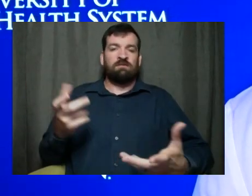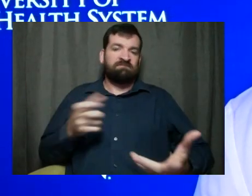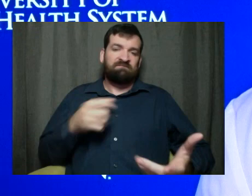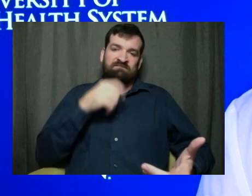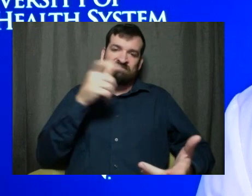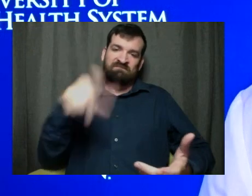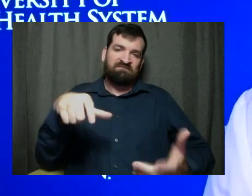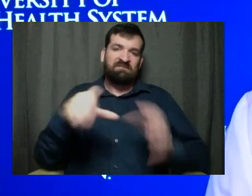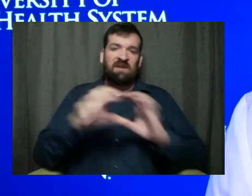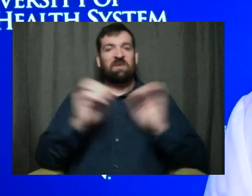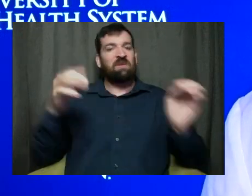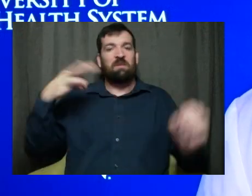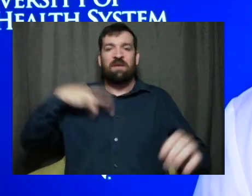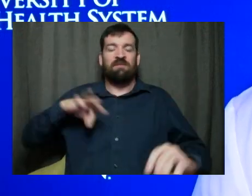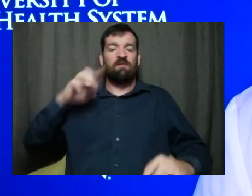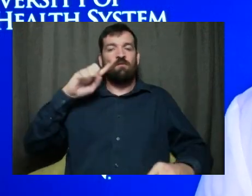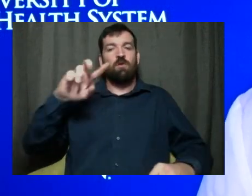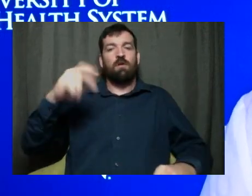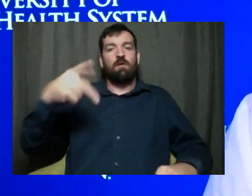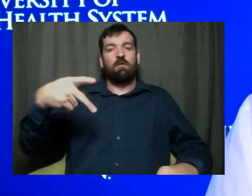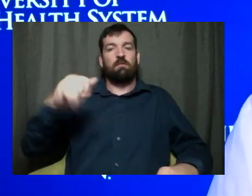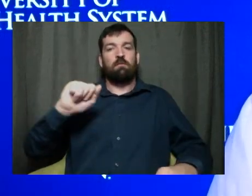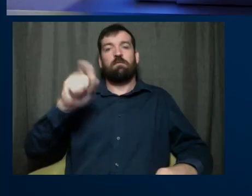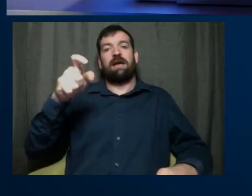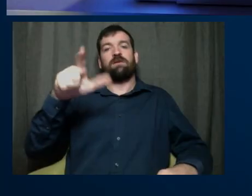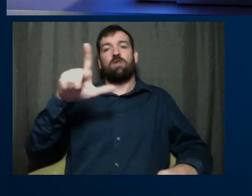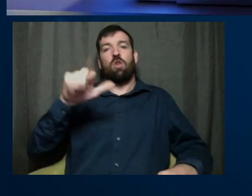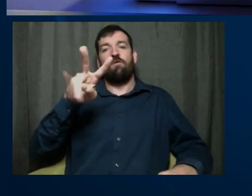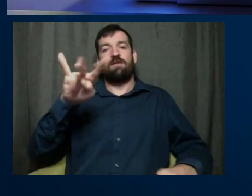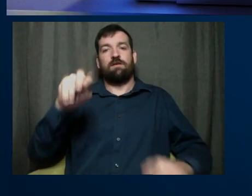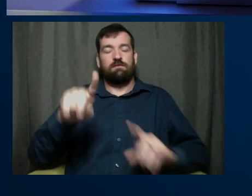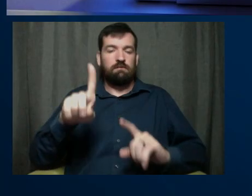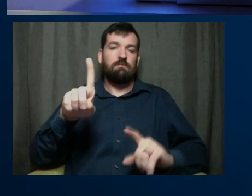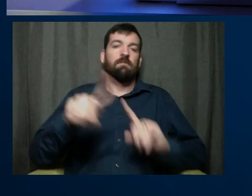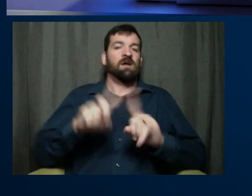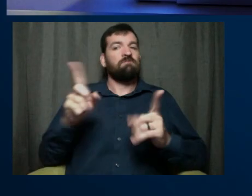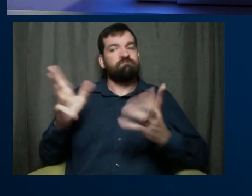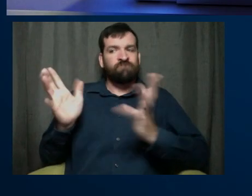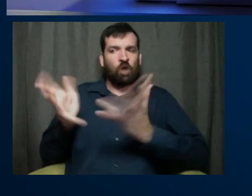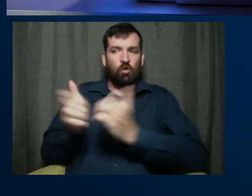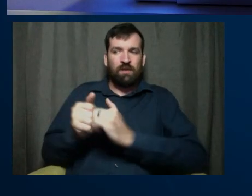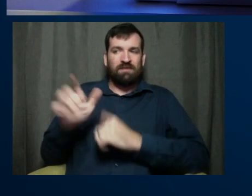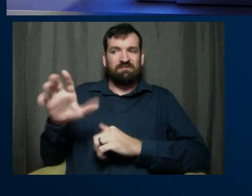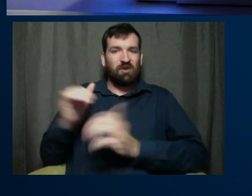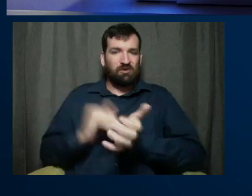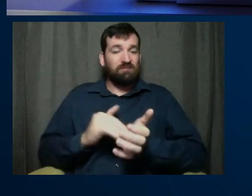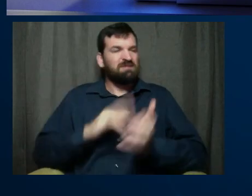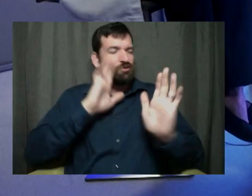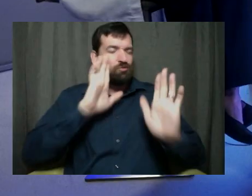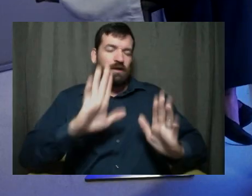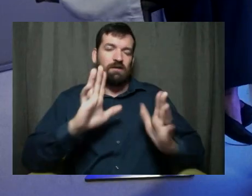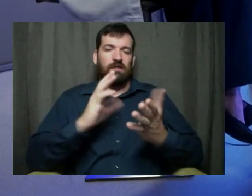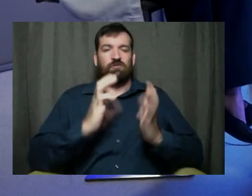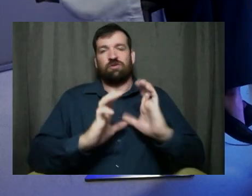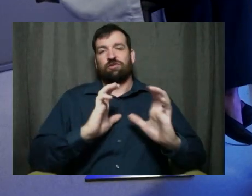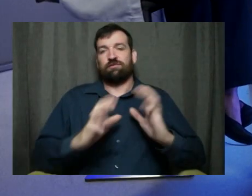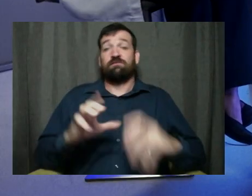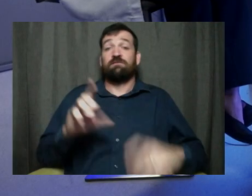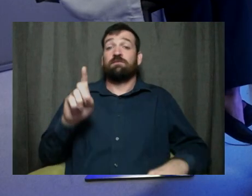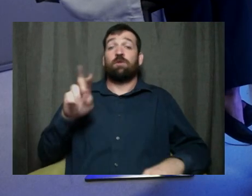of Paxlovid, but really just talk with your provider. All right, great conversation today. Let's get to our final thoughts. Dr. Lewis, get us